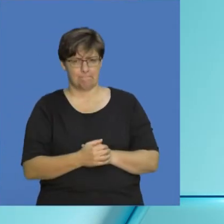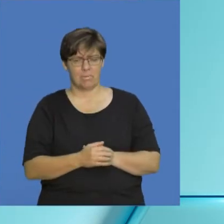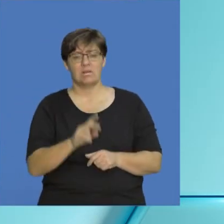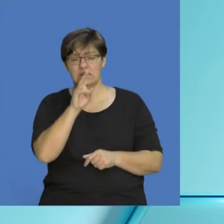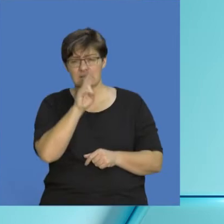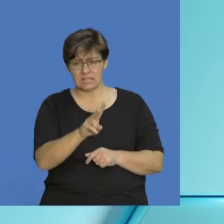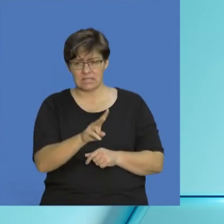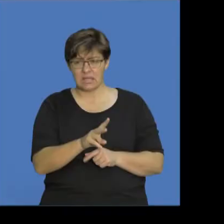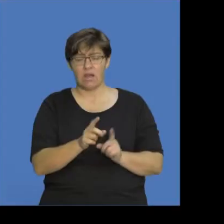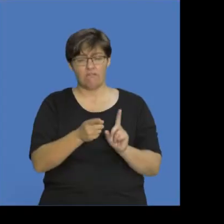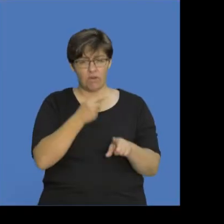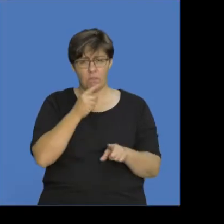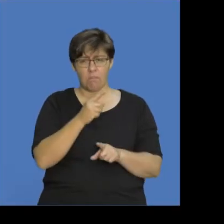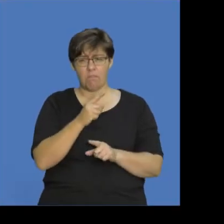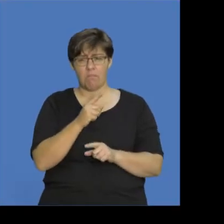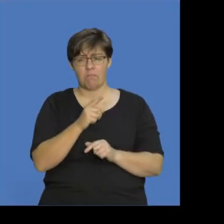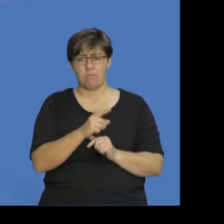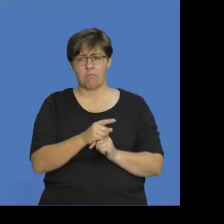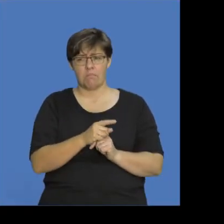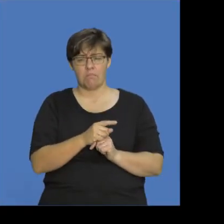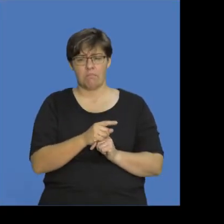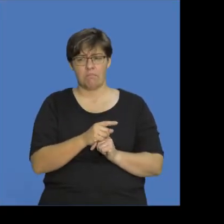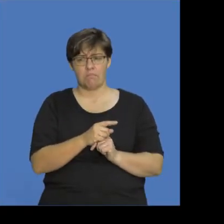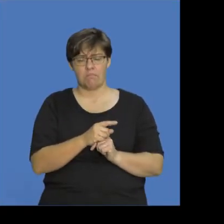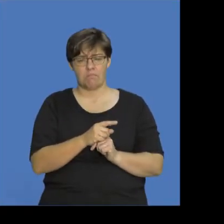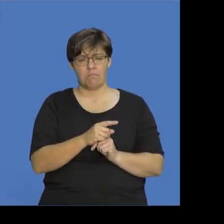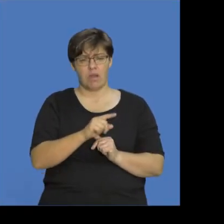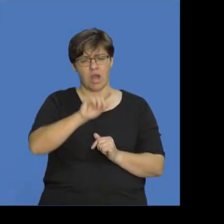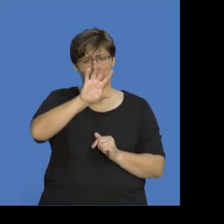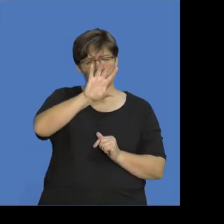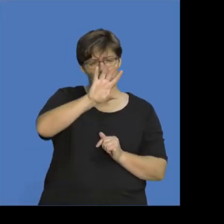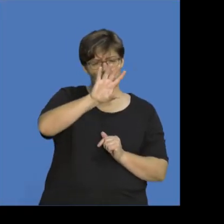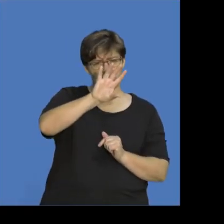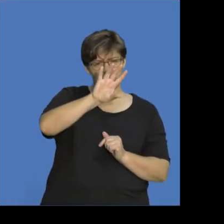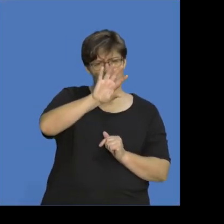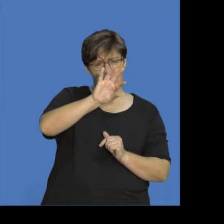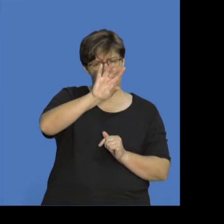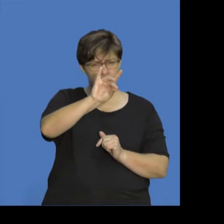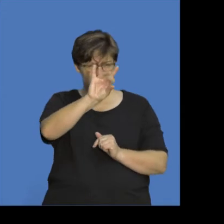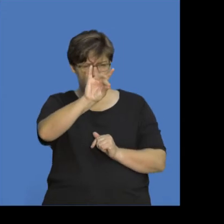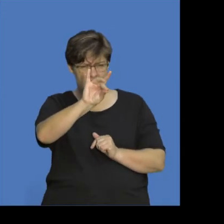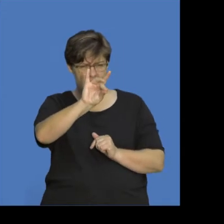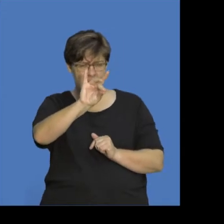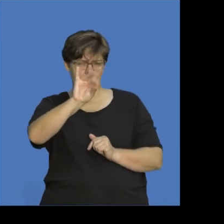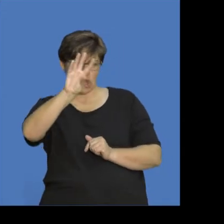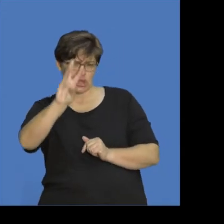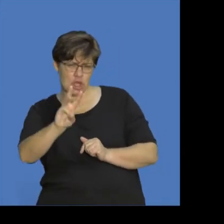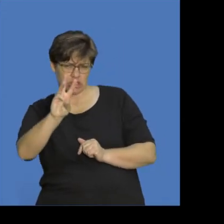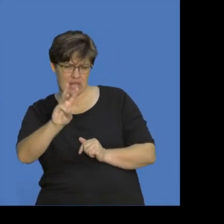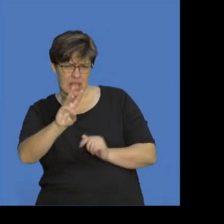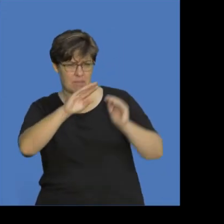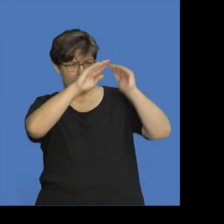us? We can see that from Tuesday to Thursday, what has been happening?